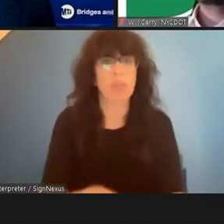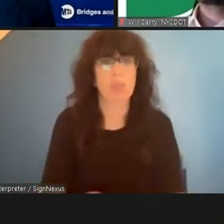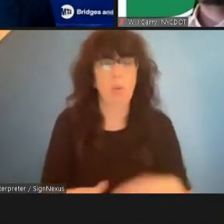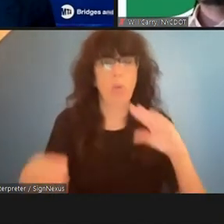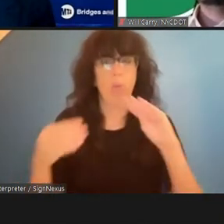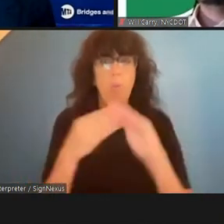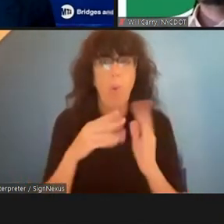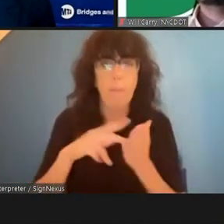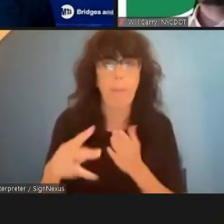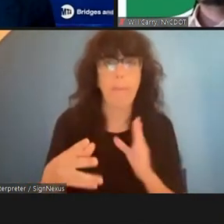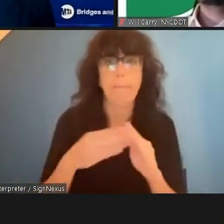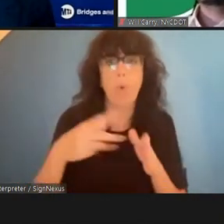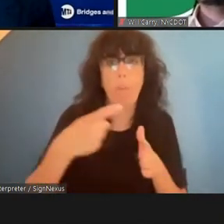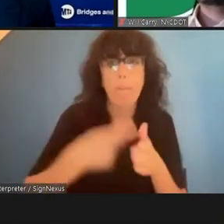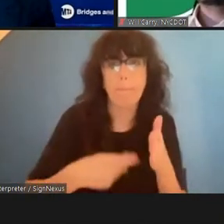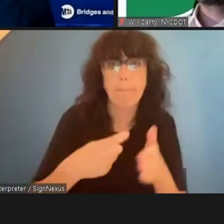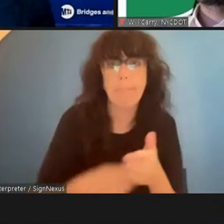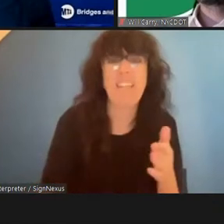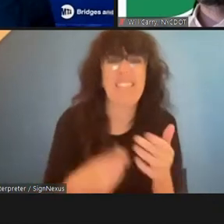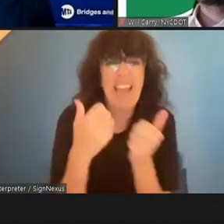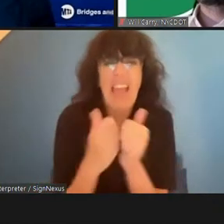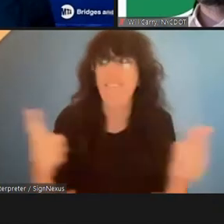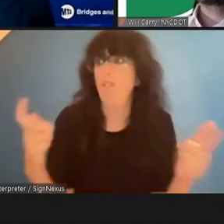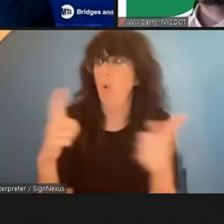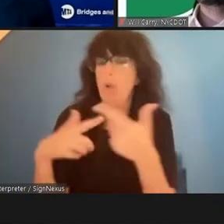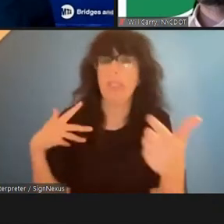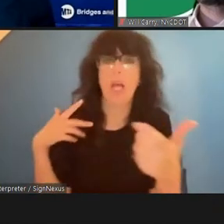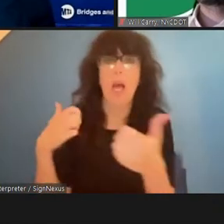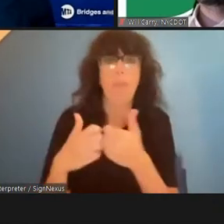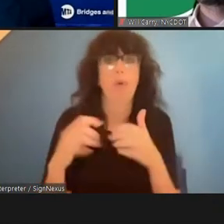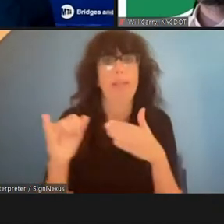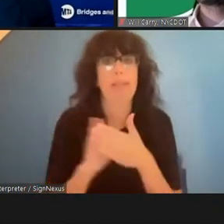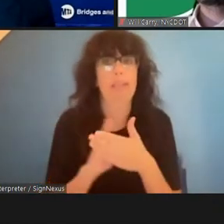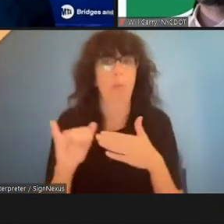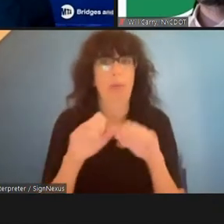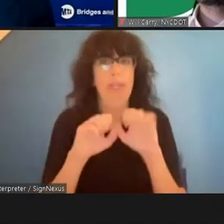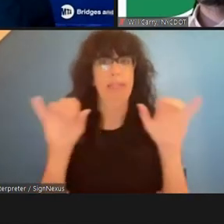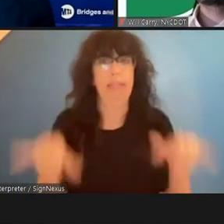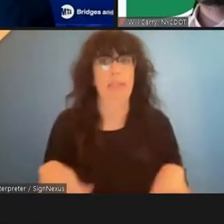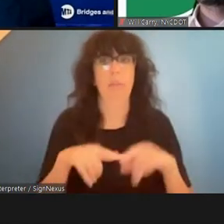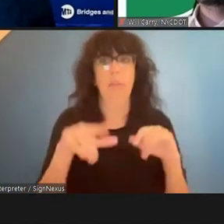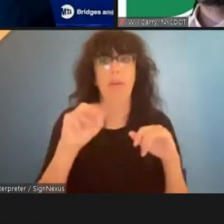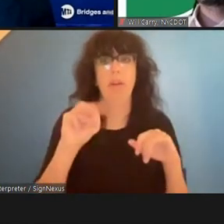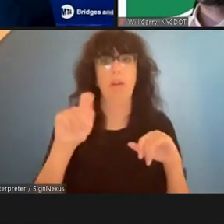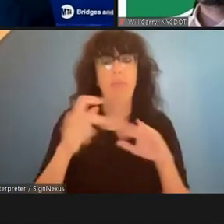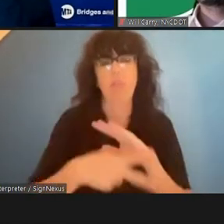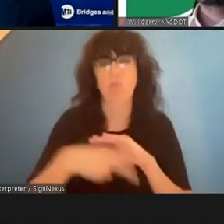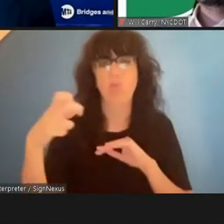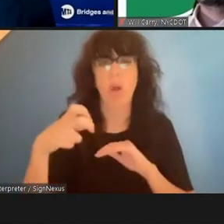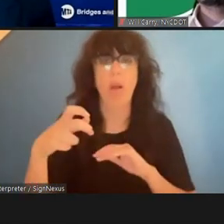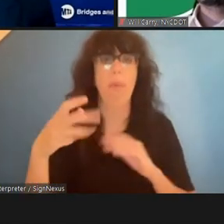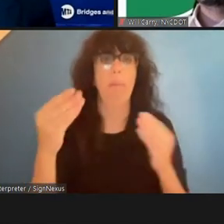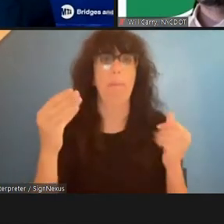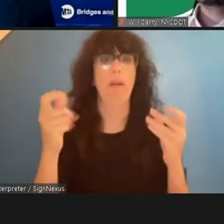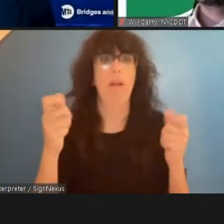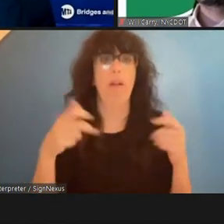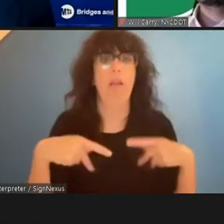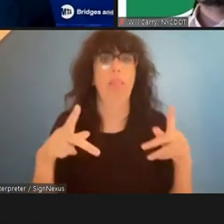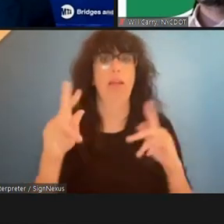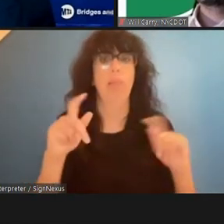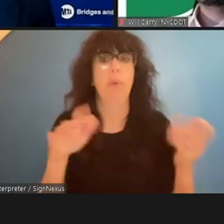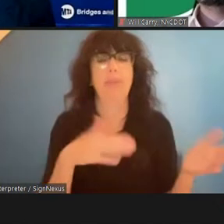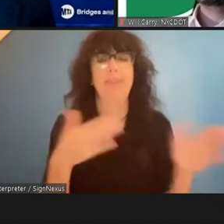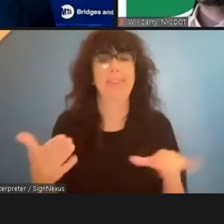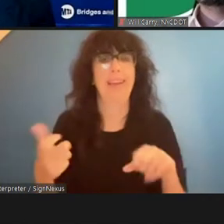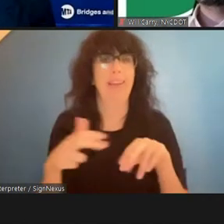whole world has upgraded their subway system yet here mta is just robbing money and letting people die in their trains last